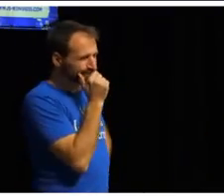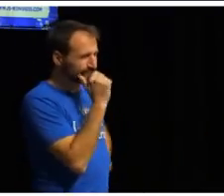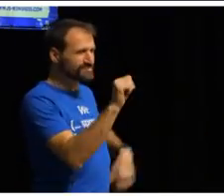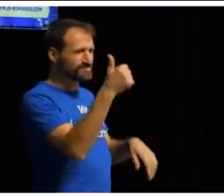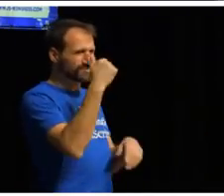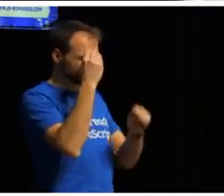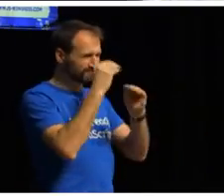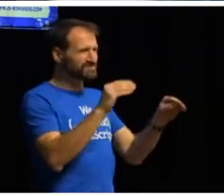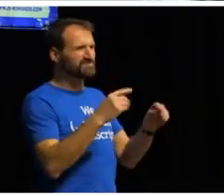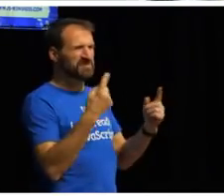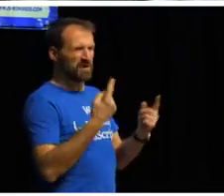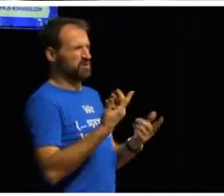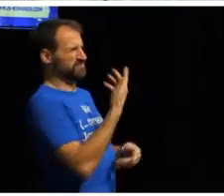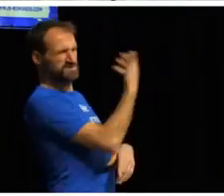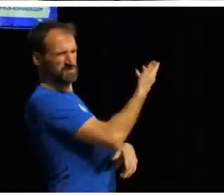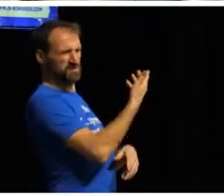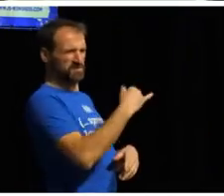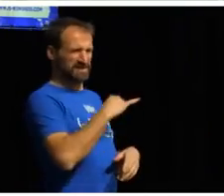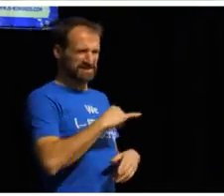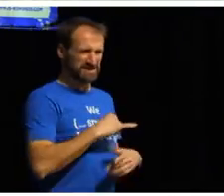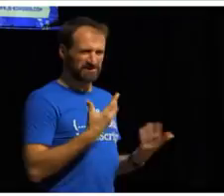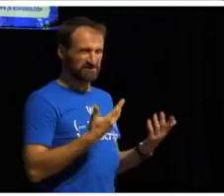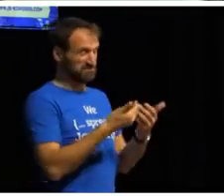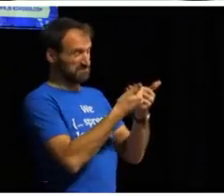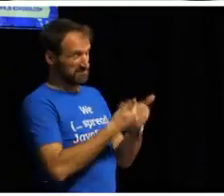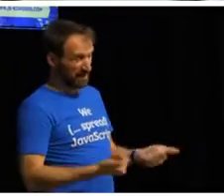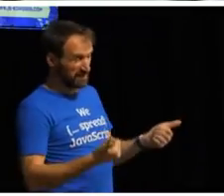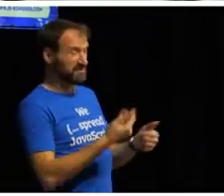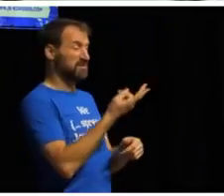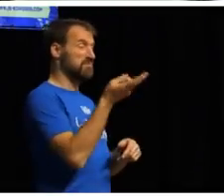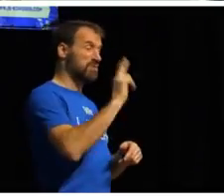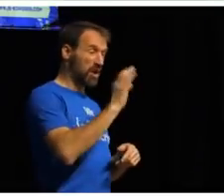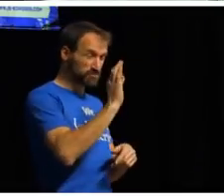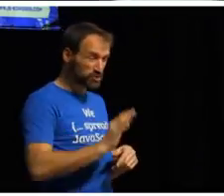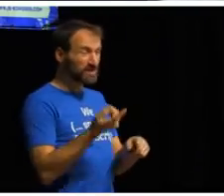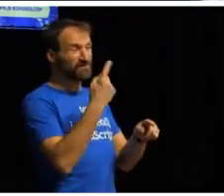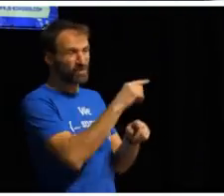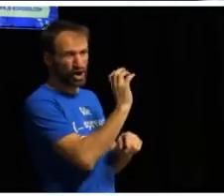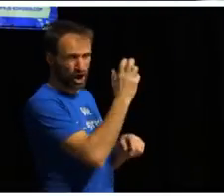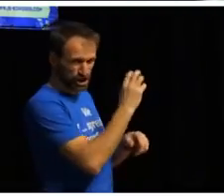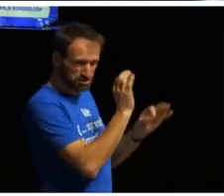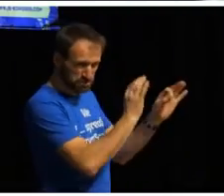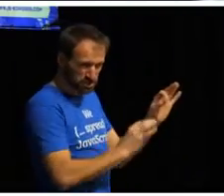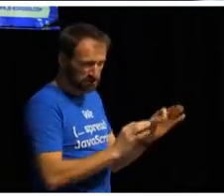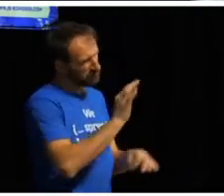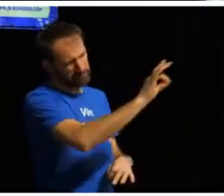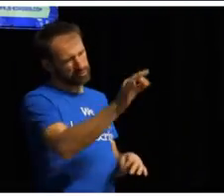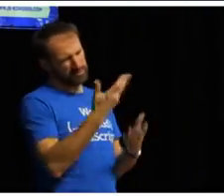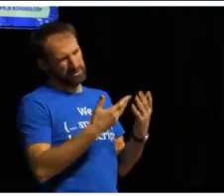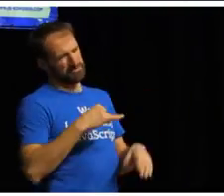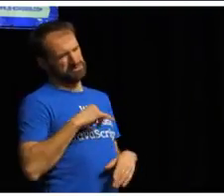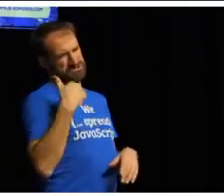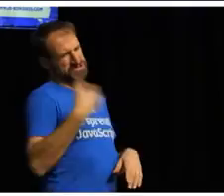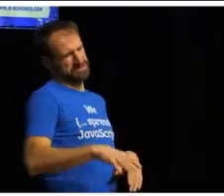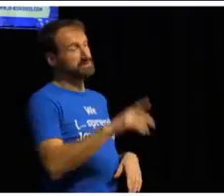important? I mean, why would you be interested in separating blue dots from orange dots? Probably you're not, but you might be interested in something else.